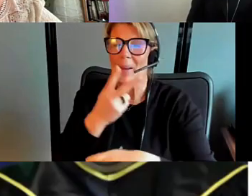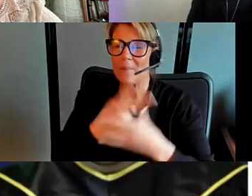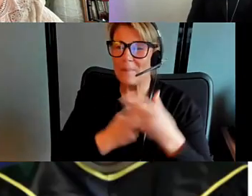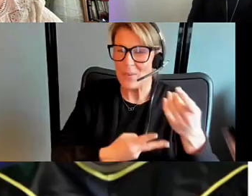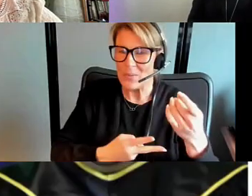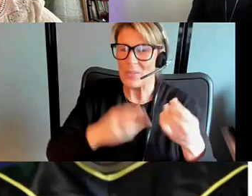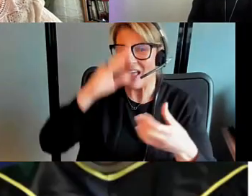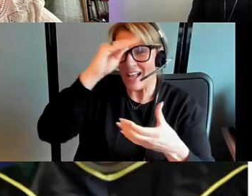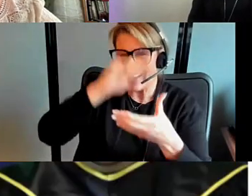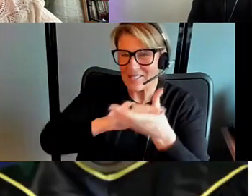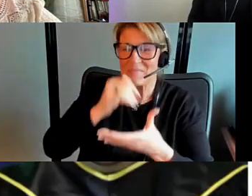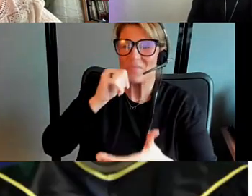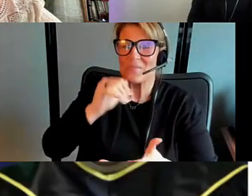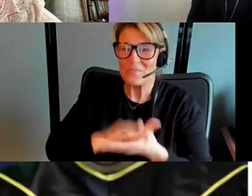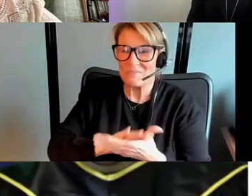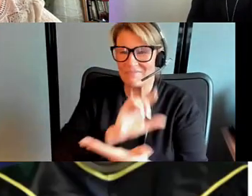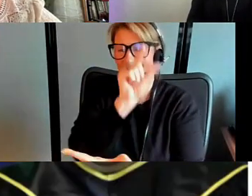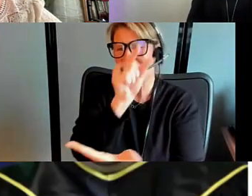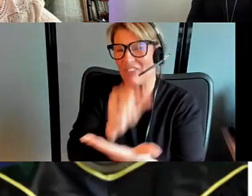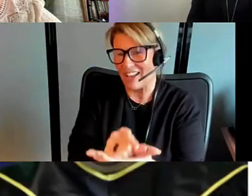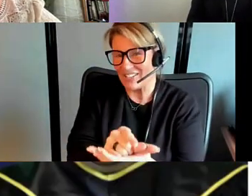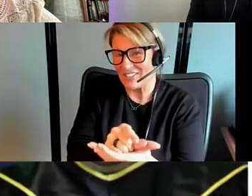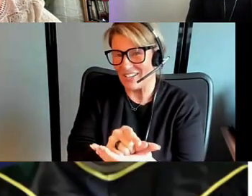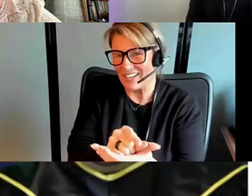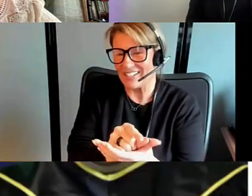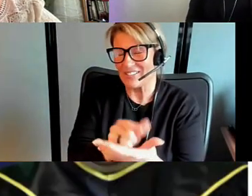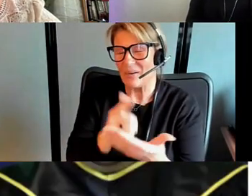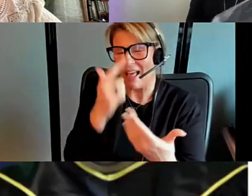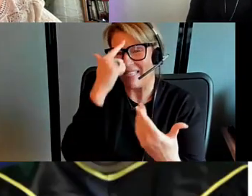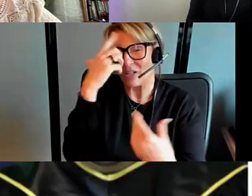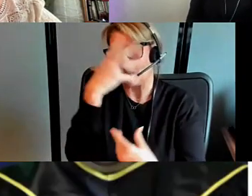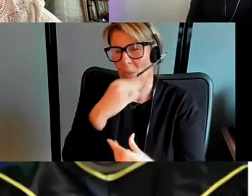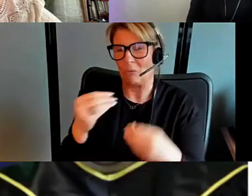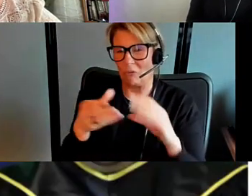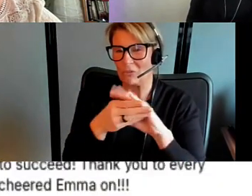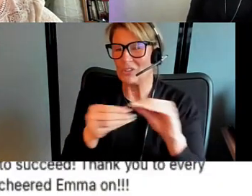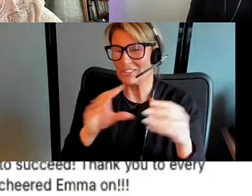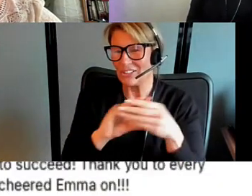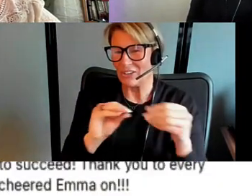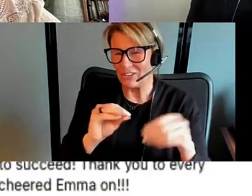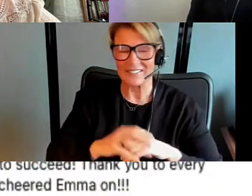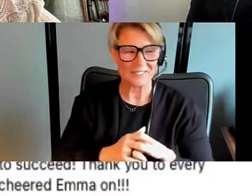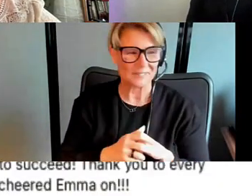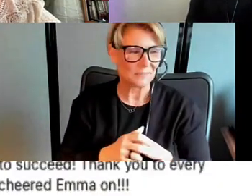a beautiful story that people could relate to as well. So we'll go to the next one.